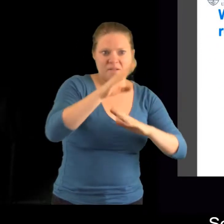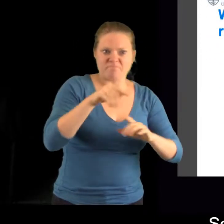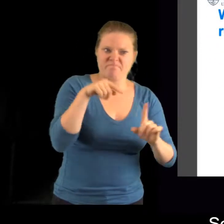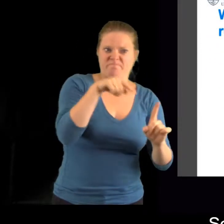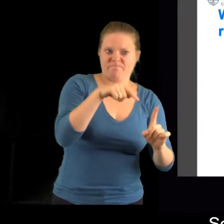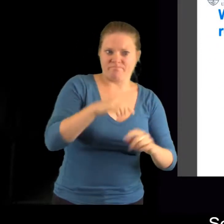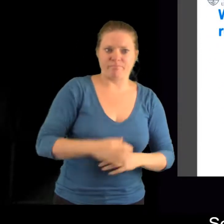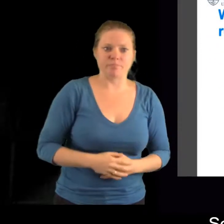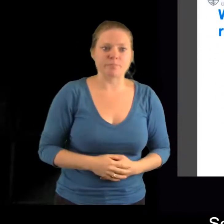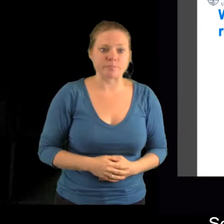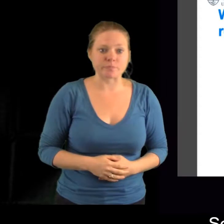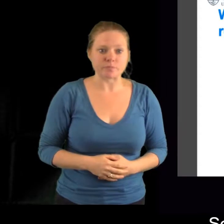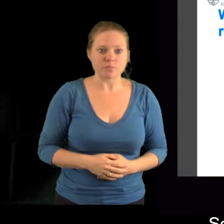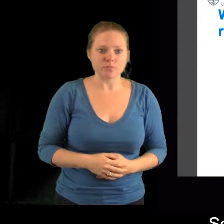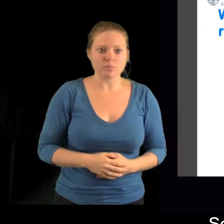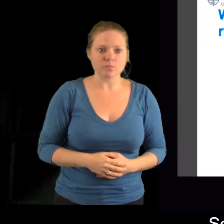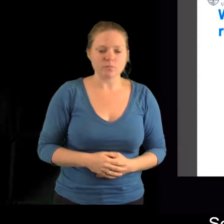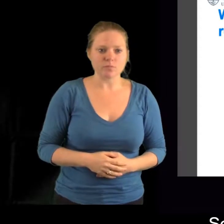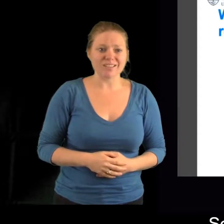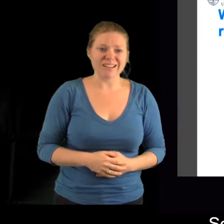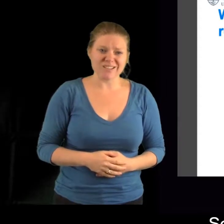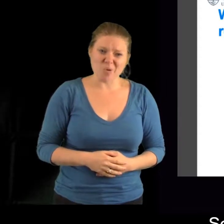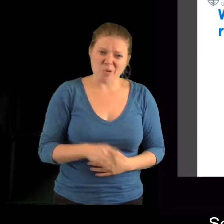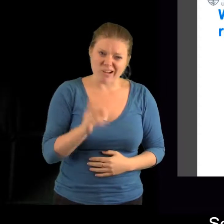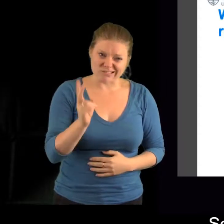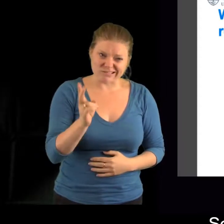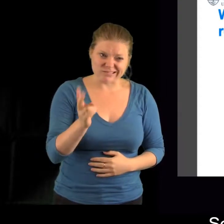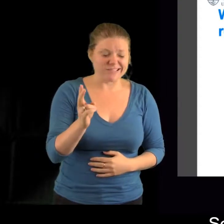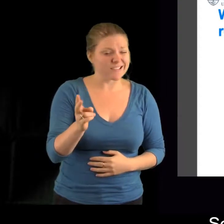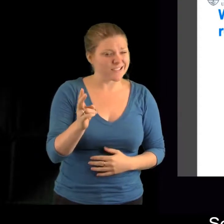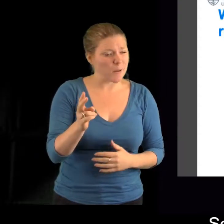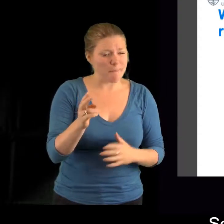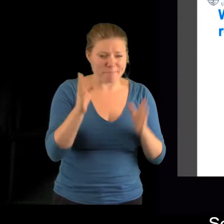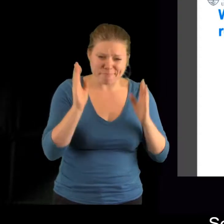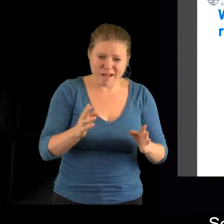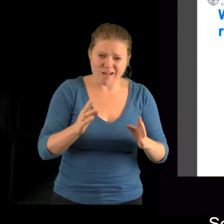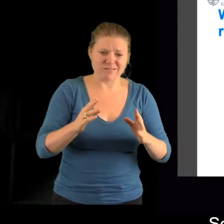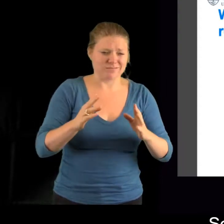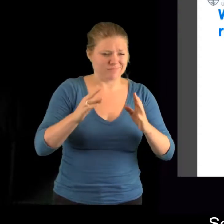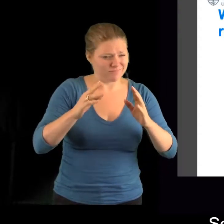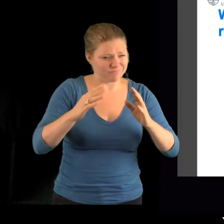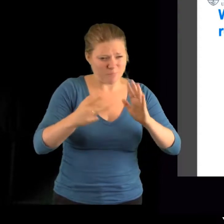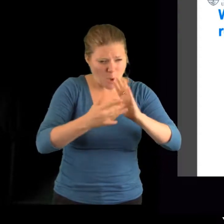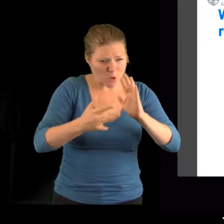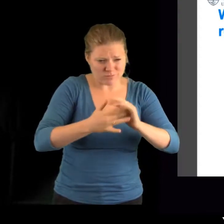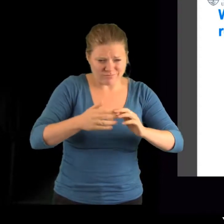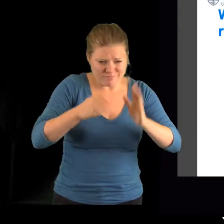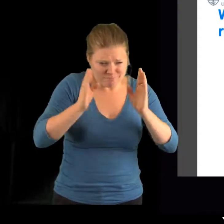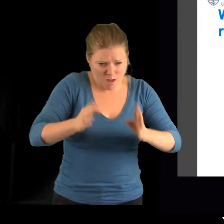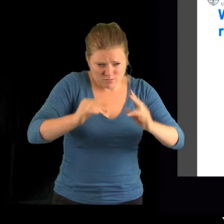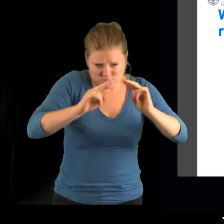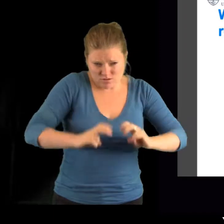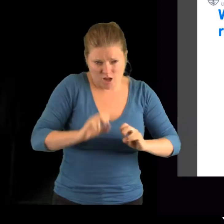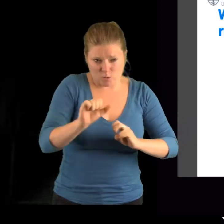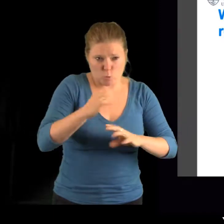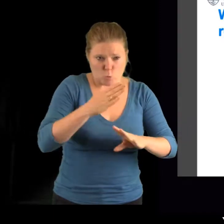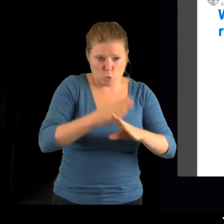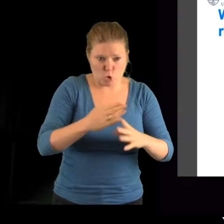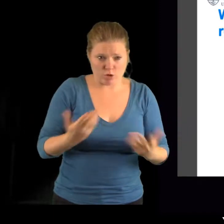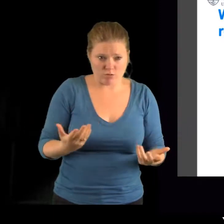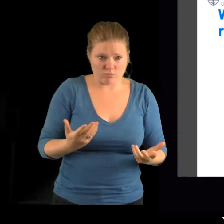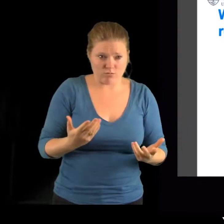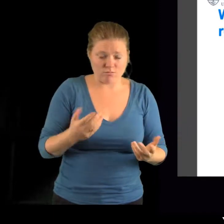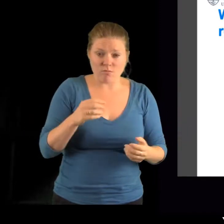So, in order to be a reflective practitioner, you have to analyze your work. You have to monitor, you have to